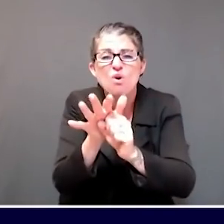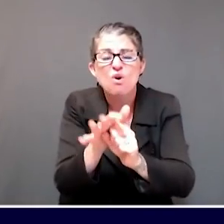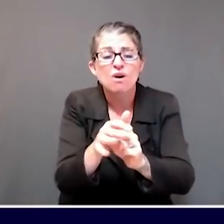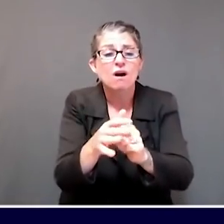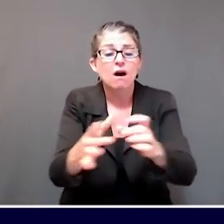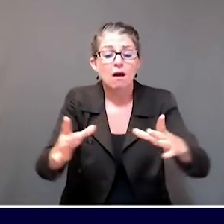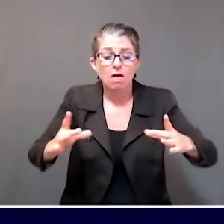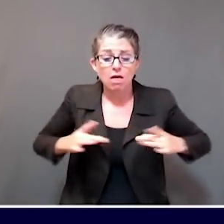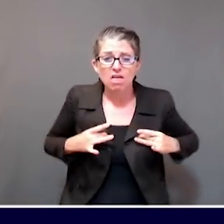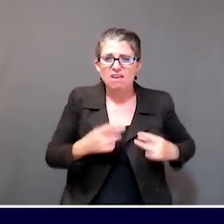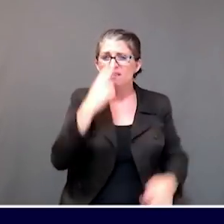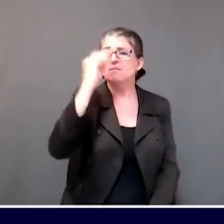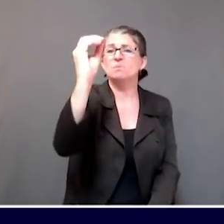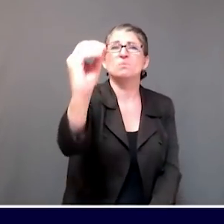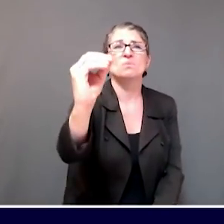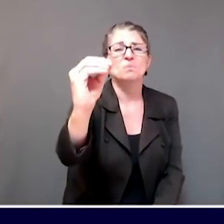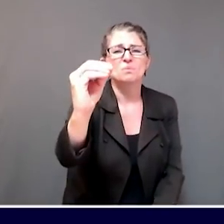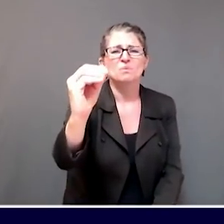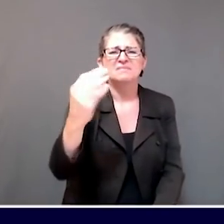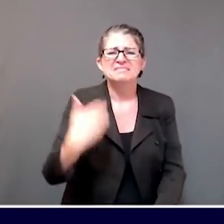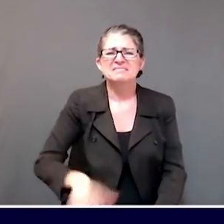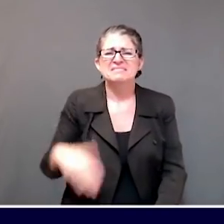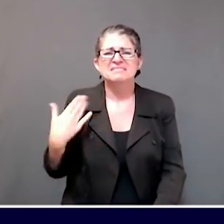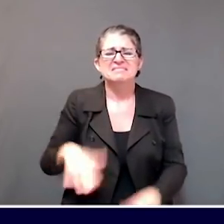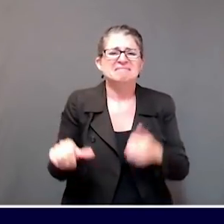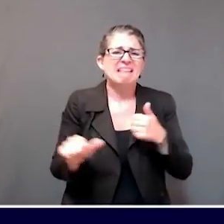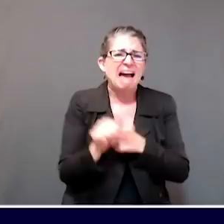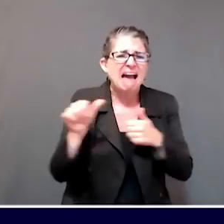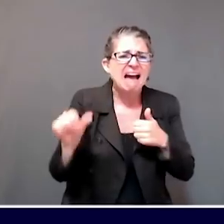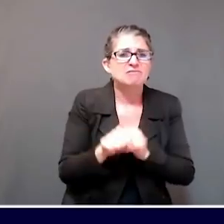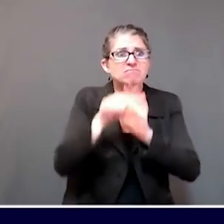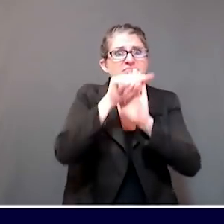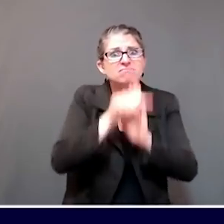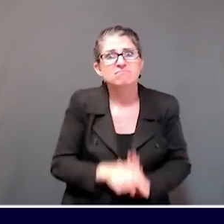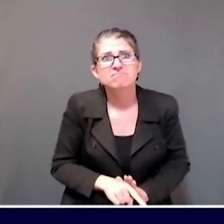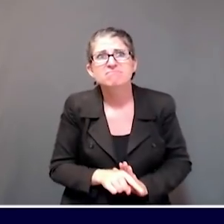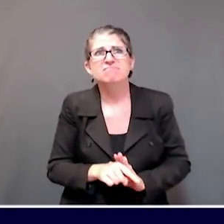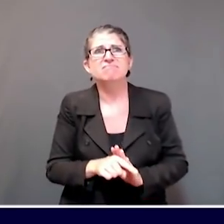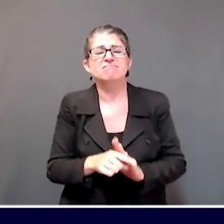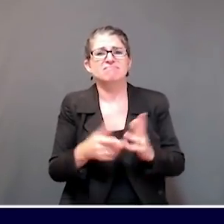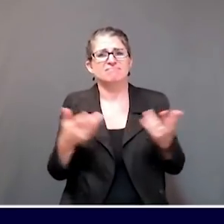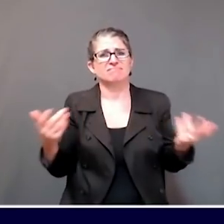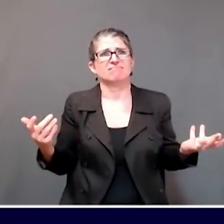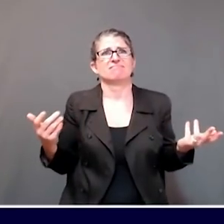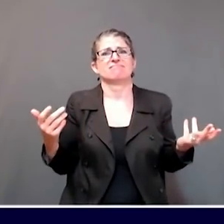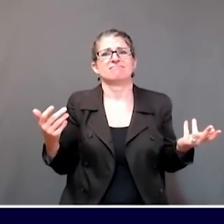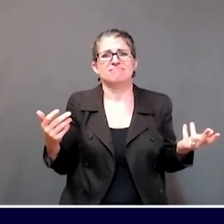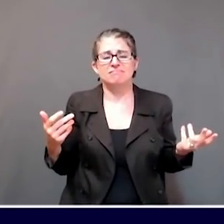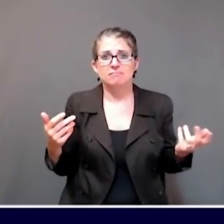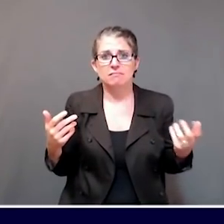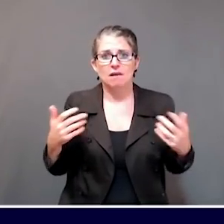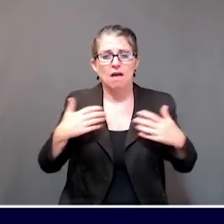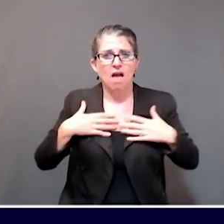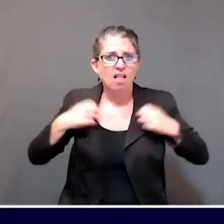be extra careful because we can protect and prevent these large spread outbreaks if we act now.